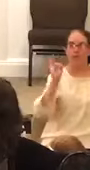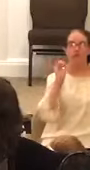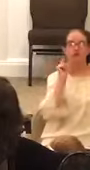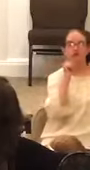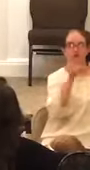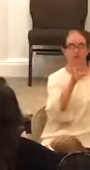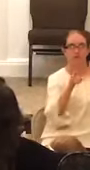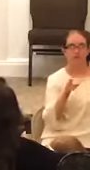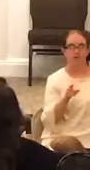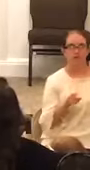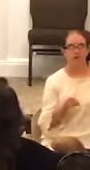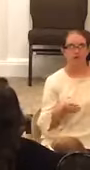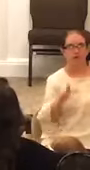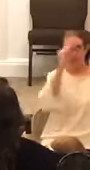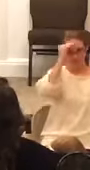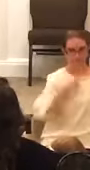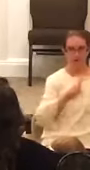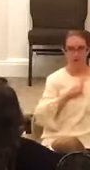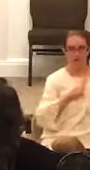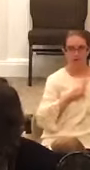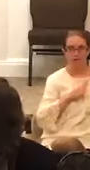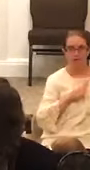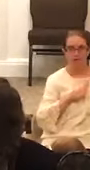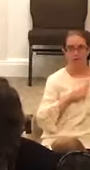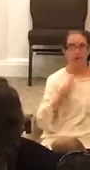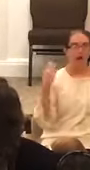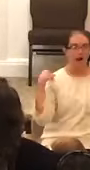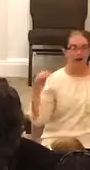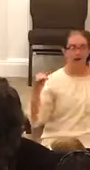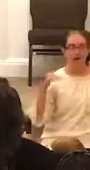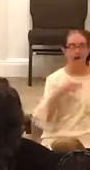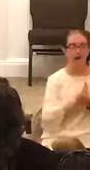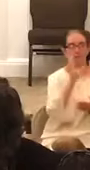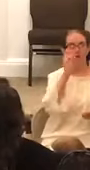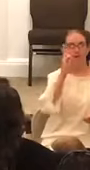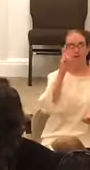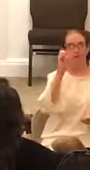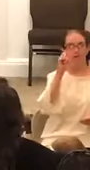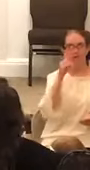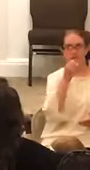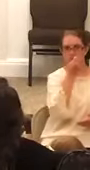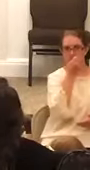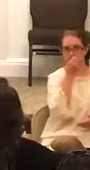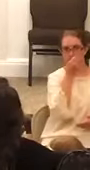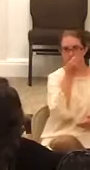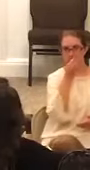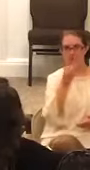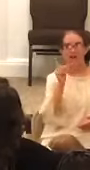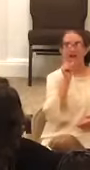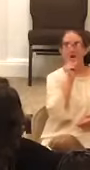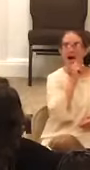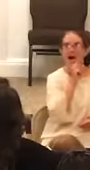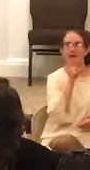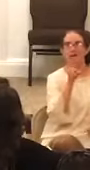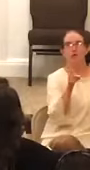you, whether he's a man or if he's even an angel, let him be accursed because he's lying to